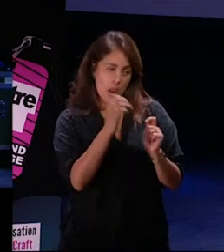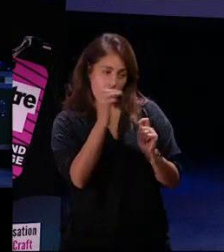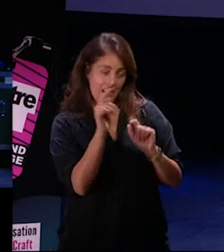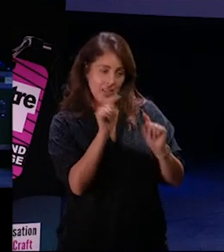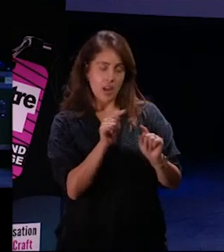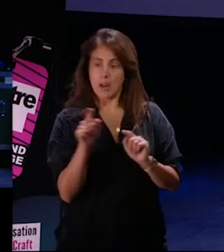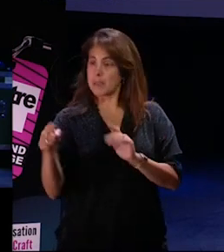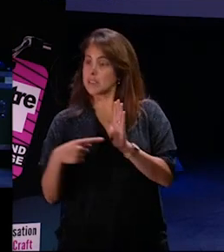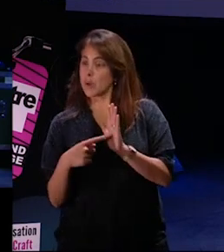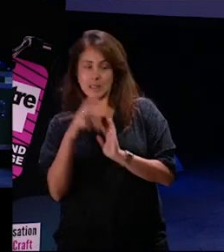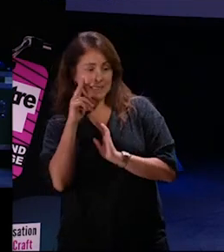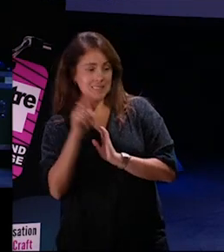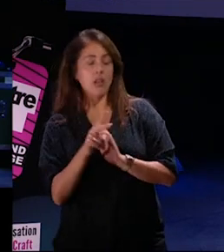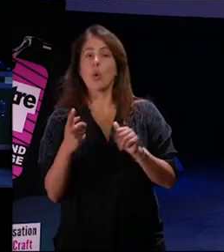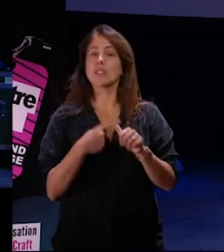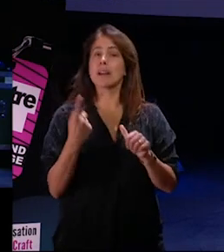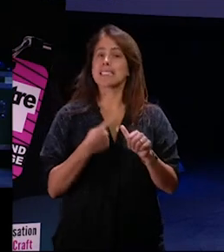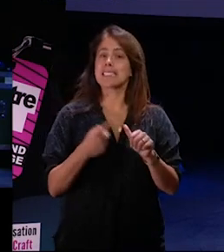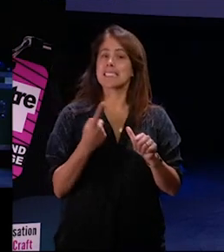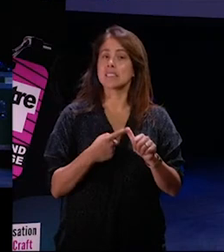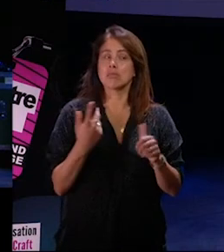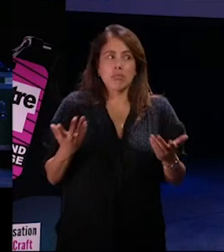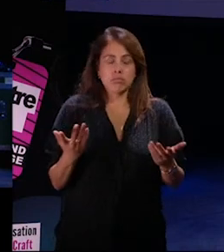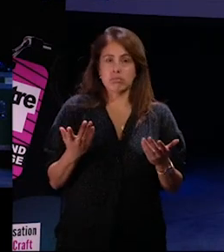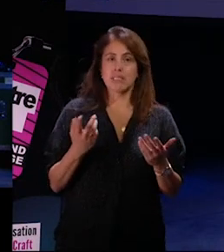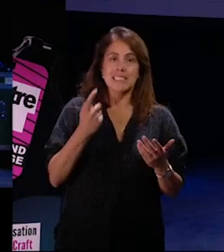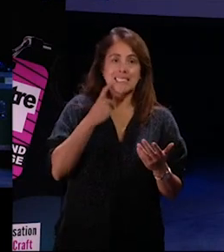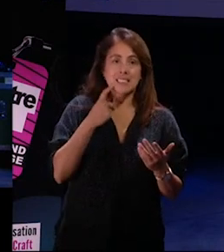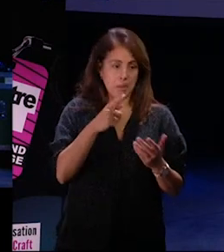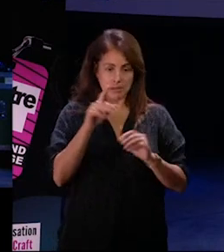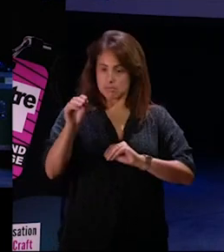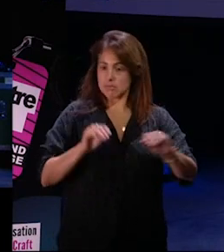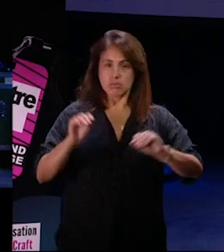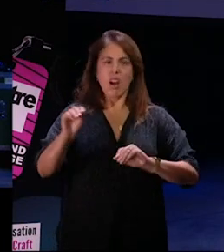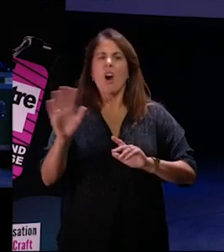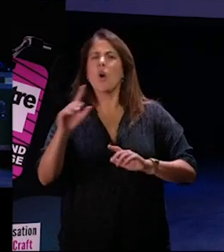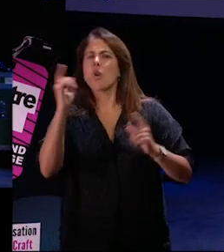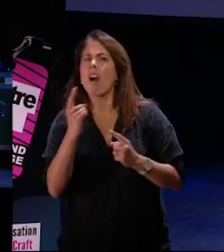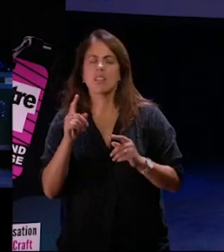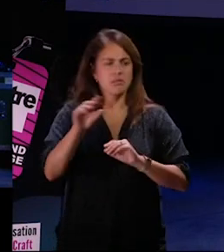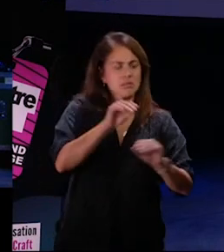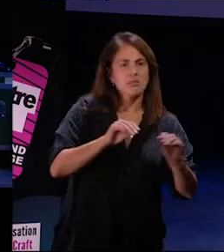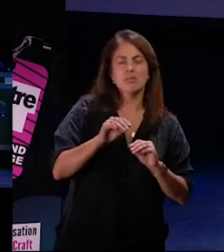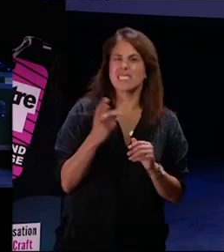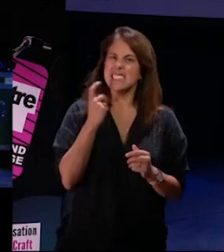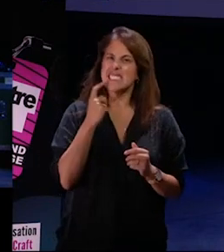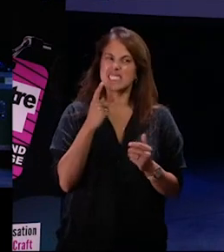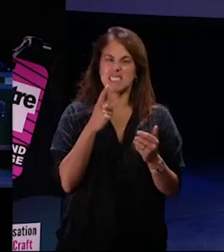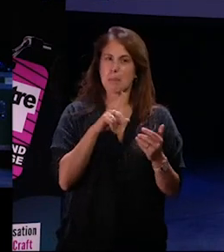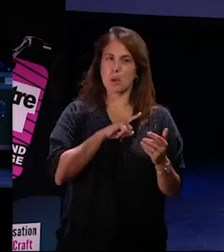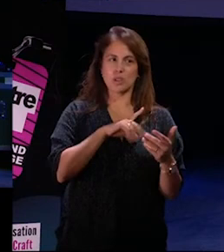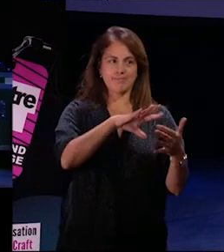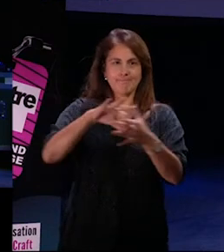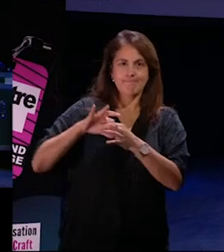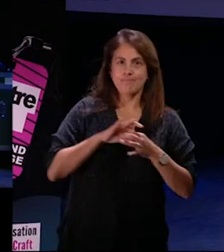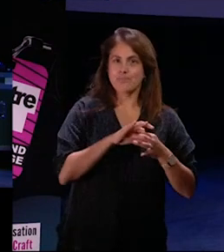there, Tony will then automatically see that and say, no, my speaker's already there, so there's no way you can put your light there, et cetera, et cetera. Therefore, it means